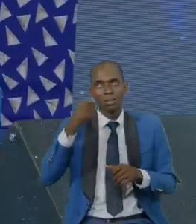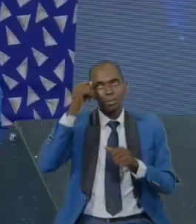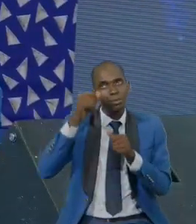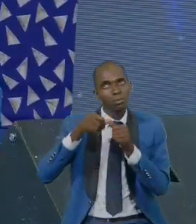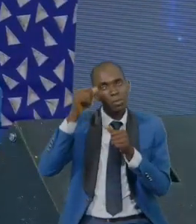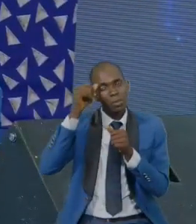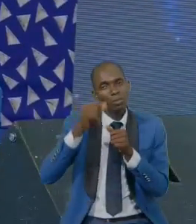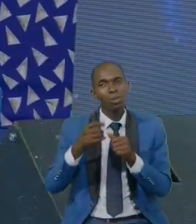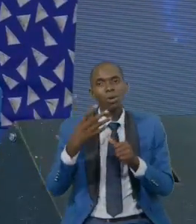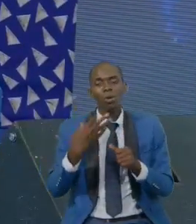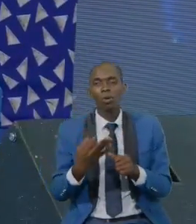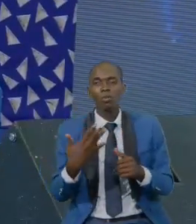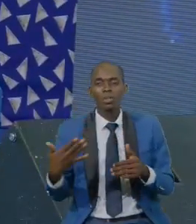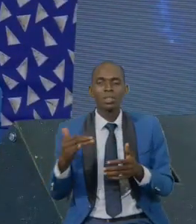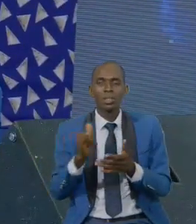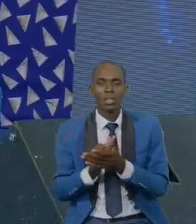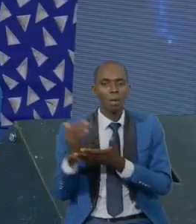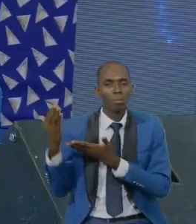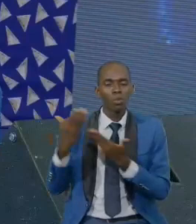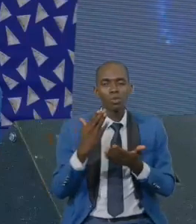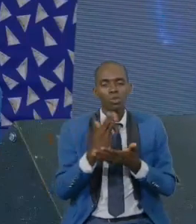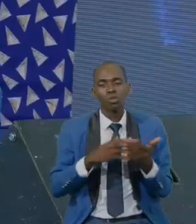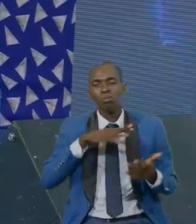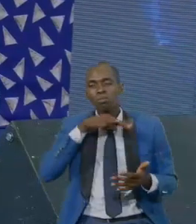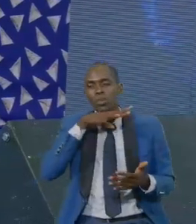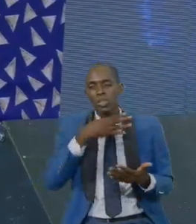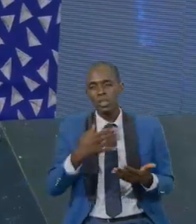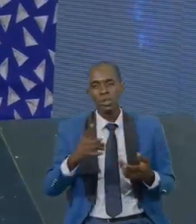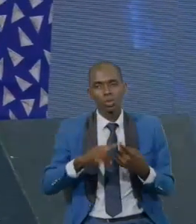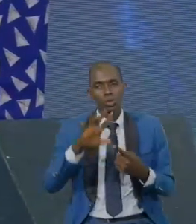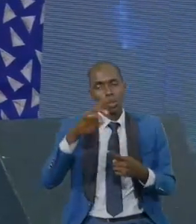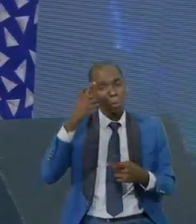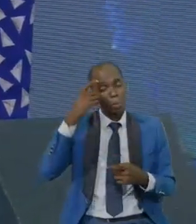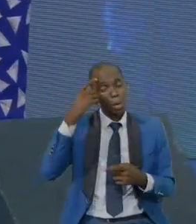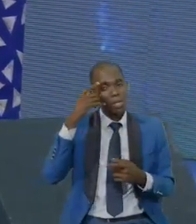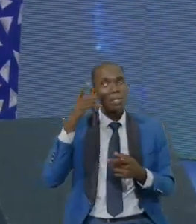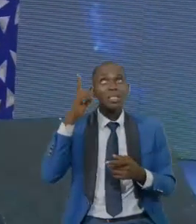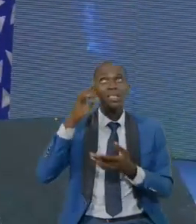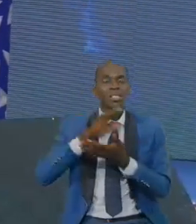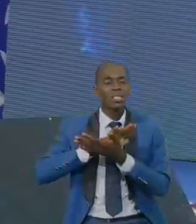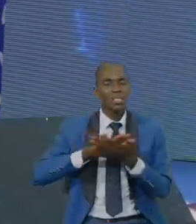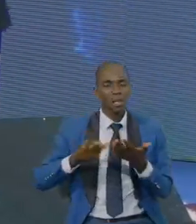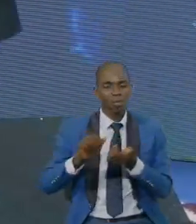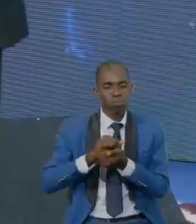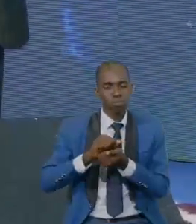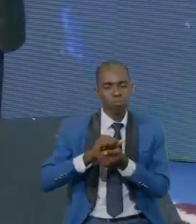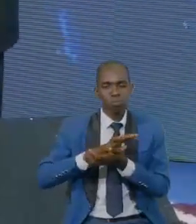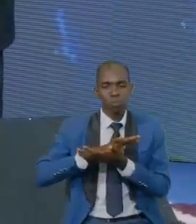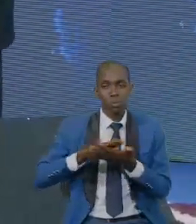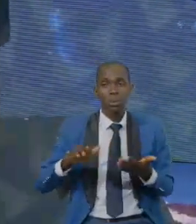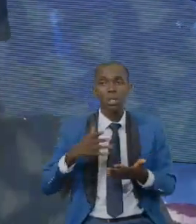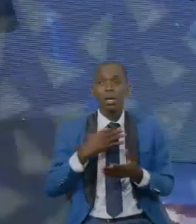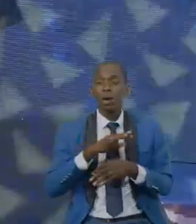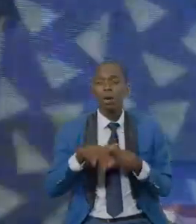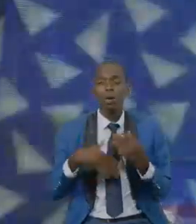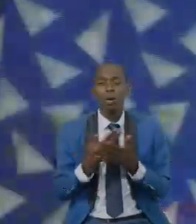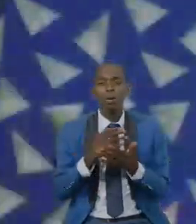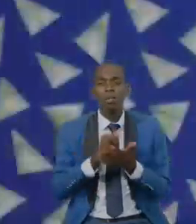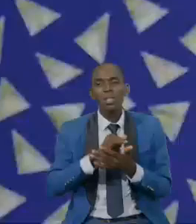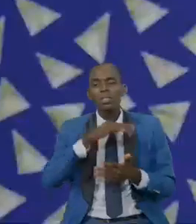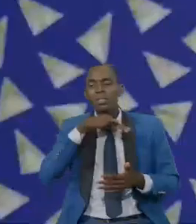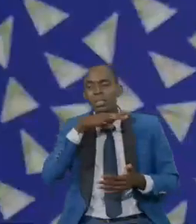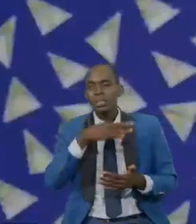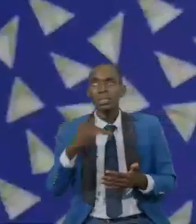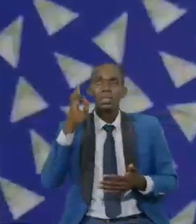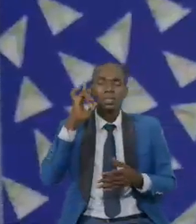they bring some pollution into your mind. He cleanses you, He washes you, and even all that pollution, He takes